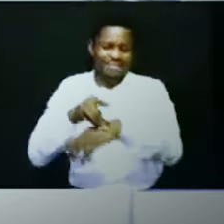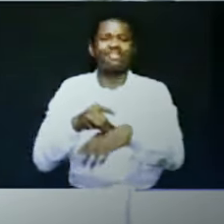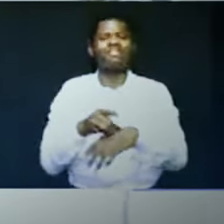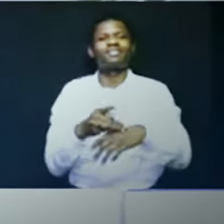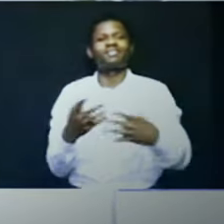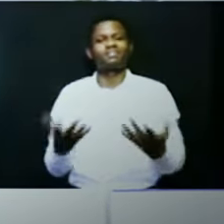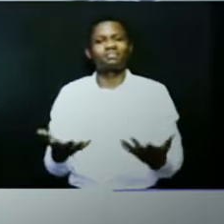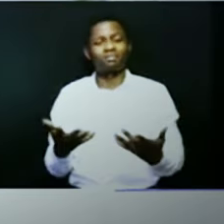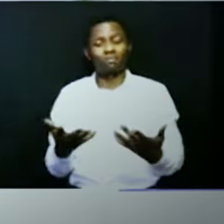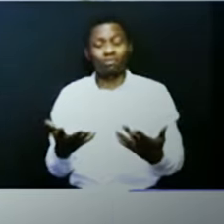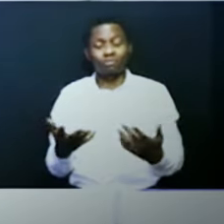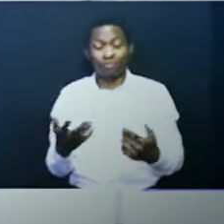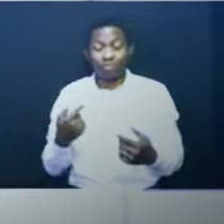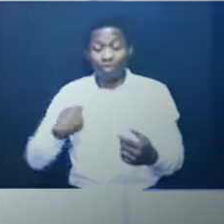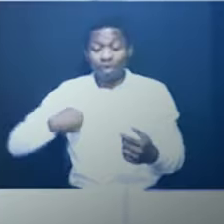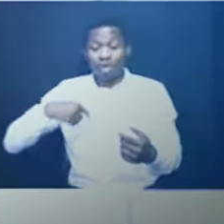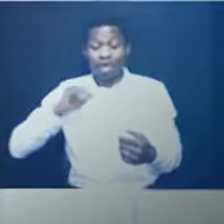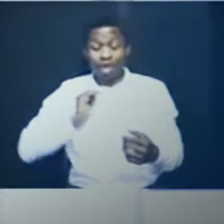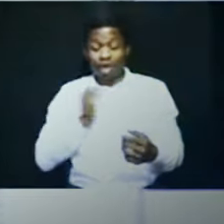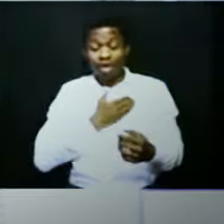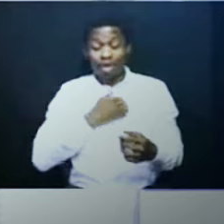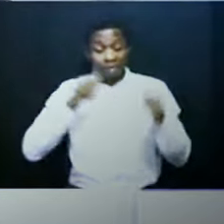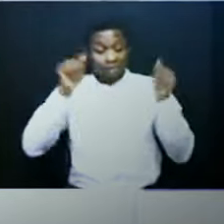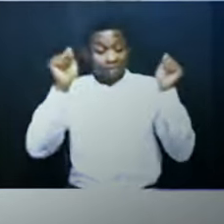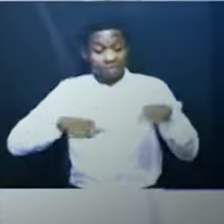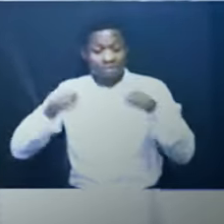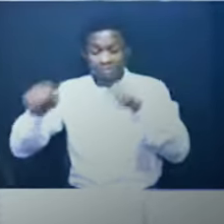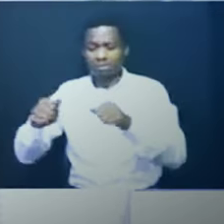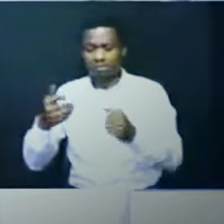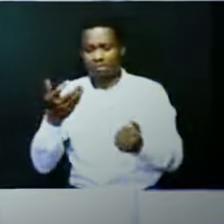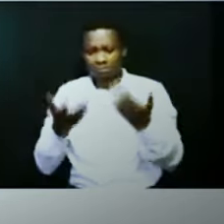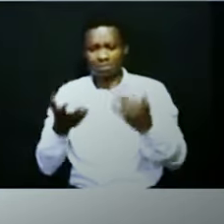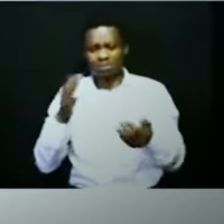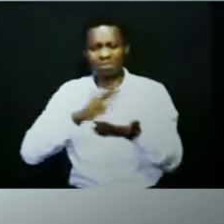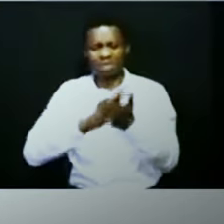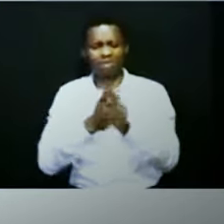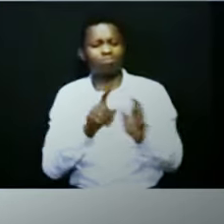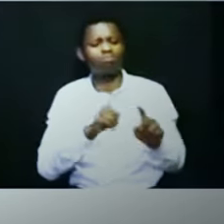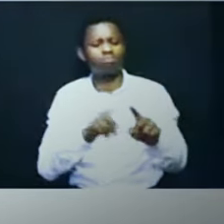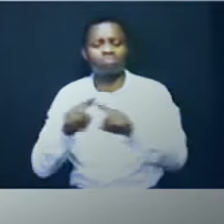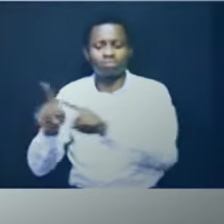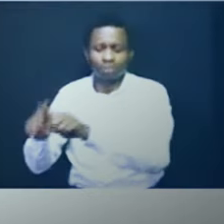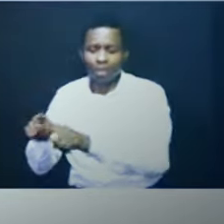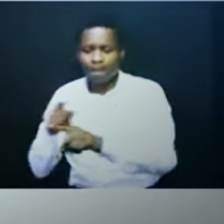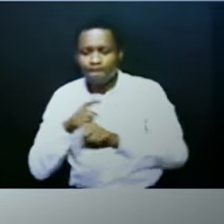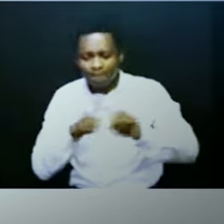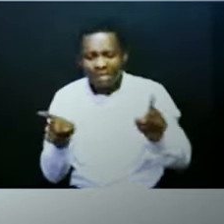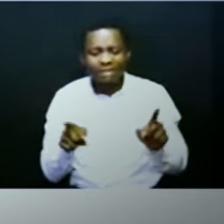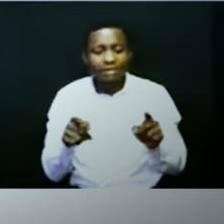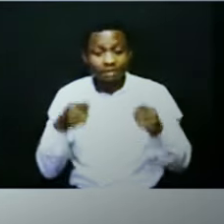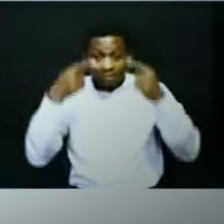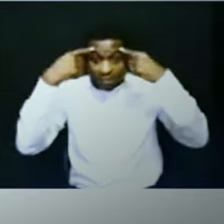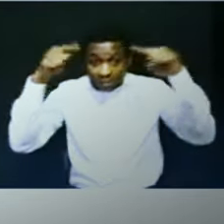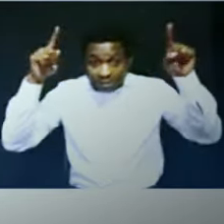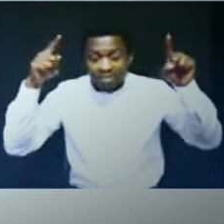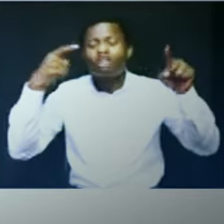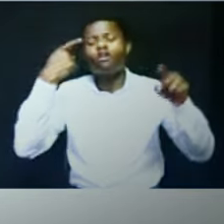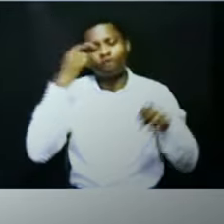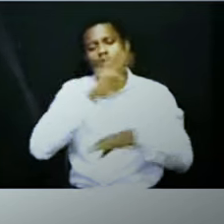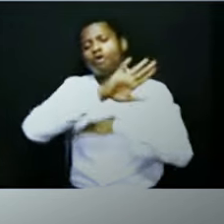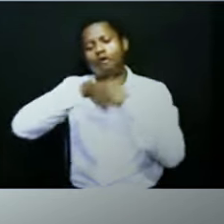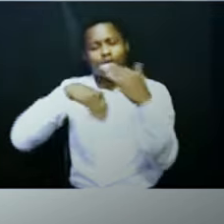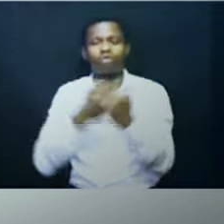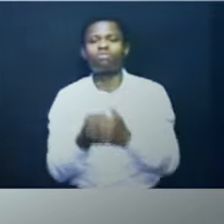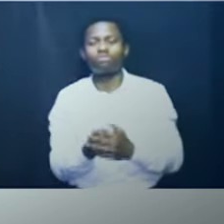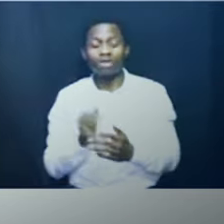You see, our abilities may differ. But success is for all.